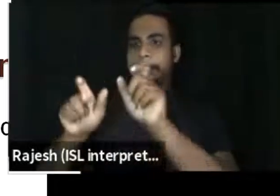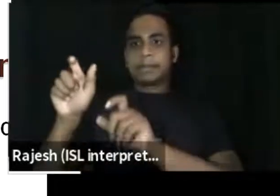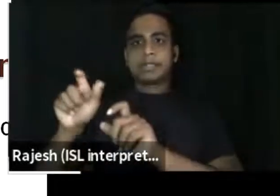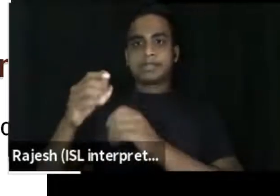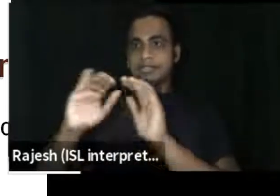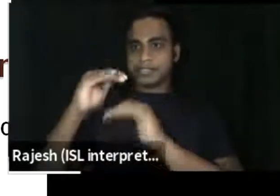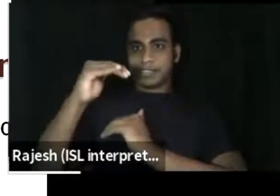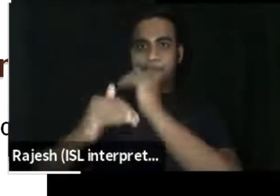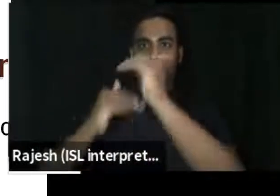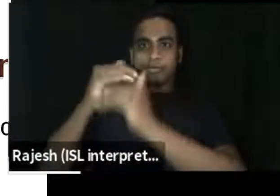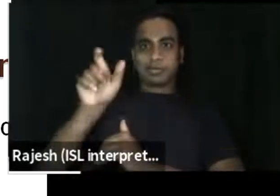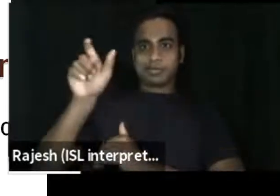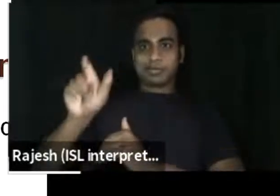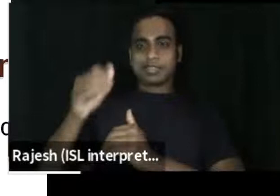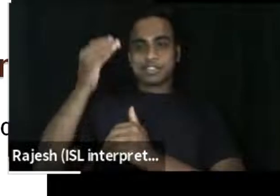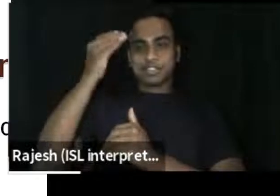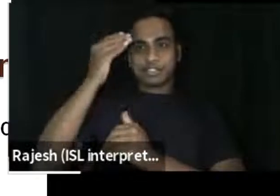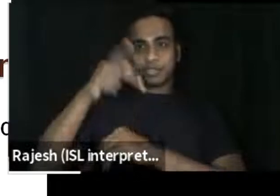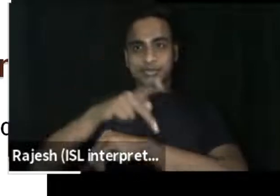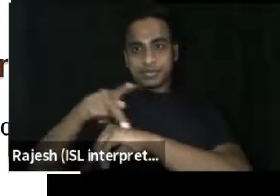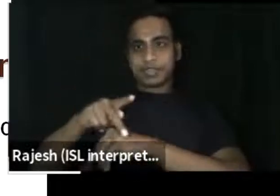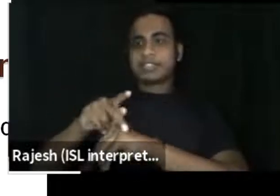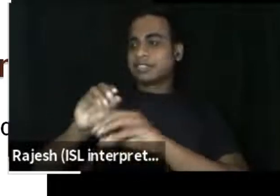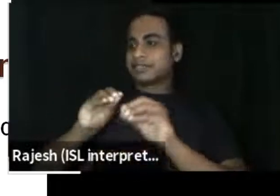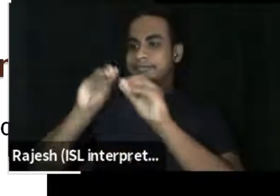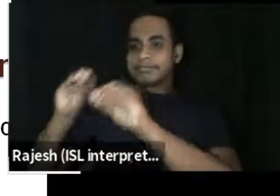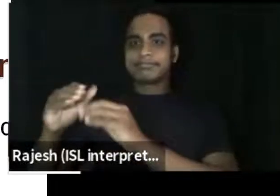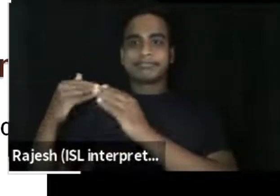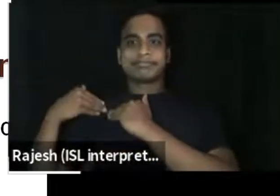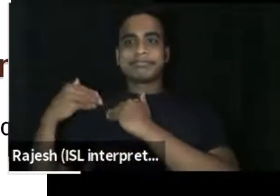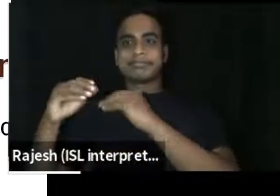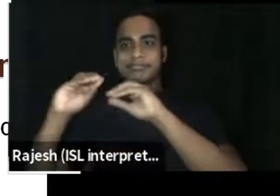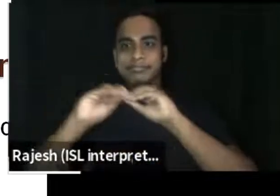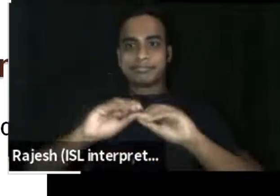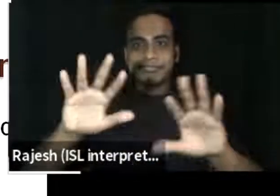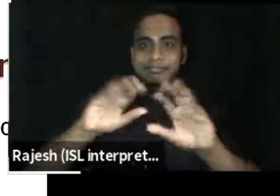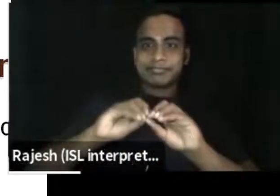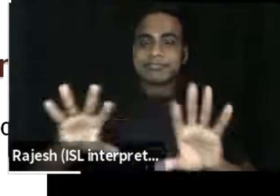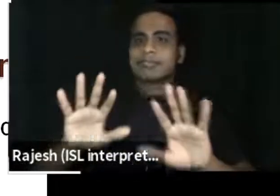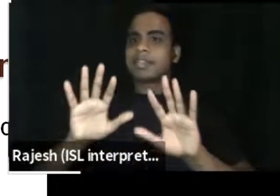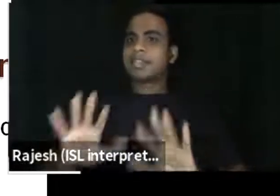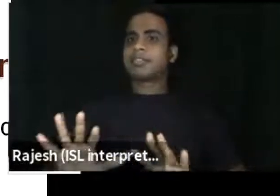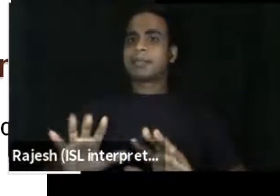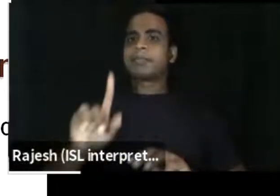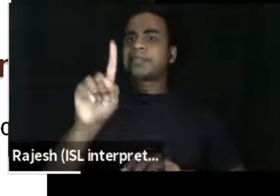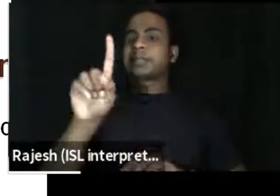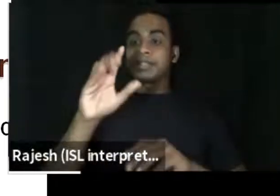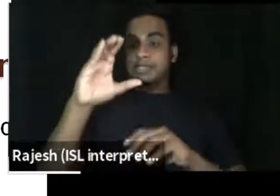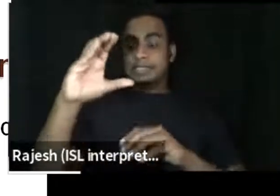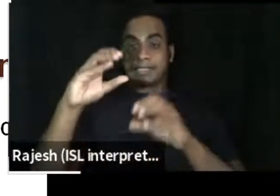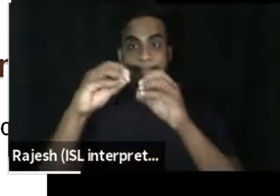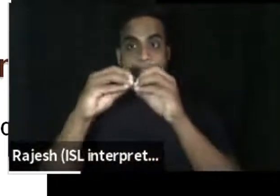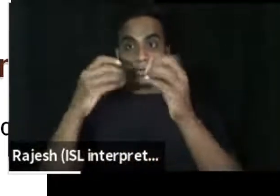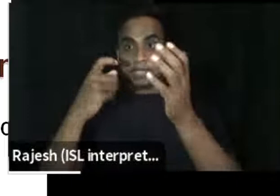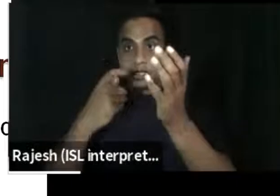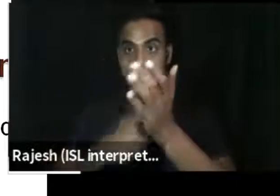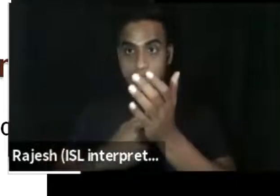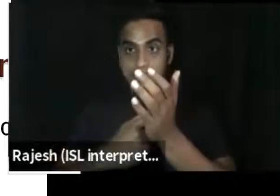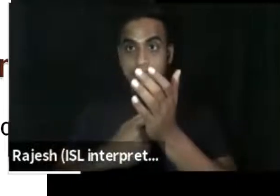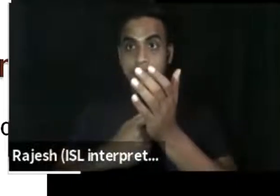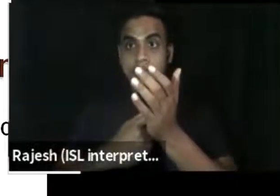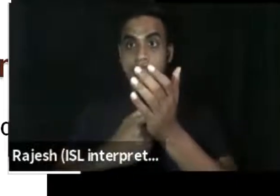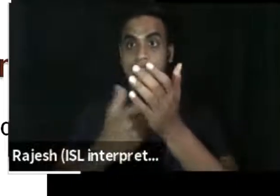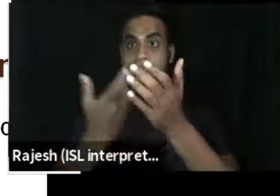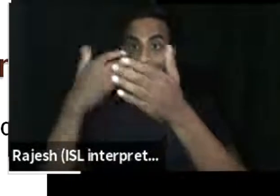say. But however, we want to highlight some of the, the characteristics of the CBR is